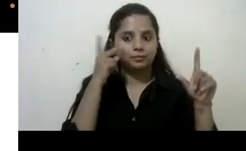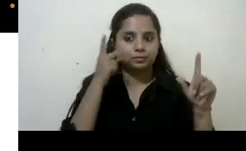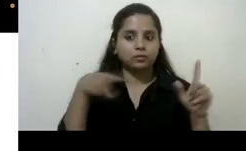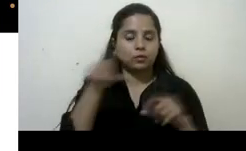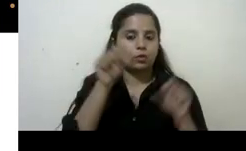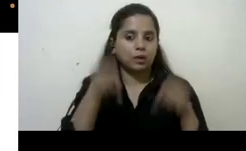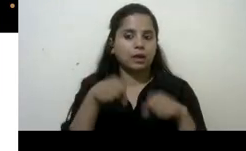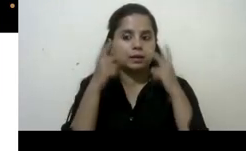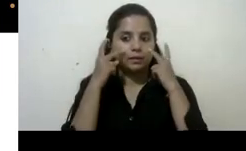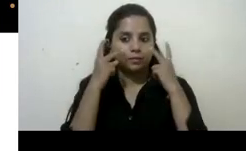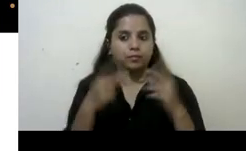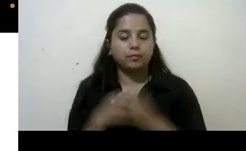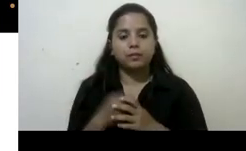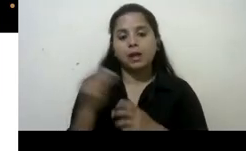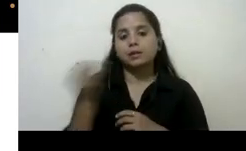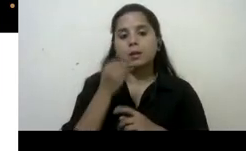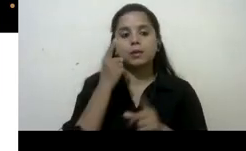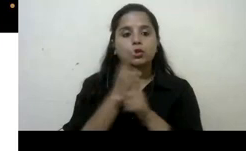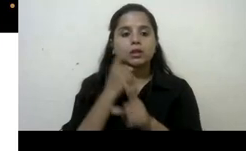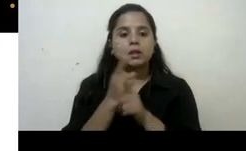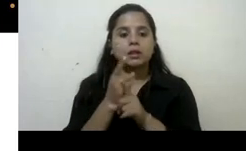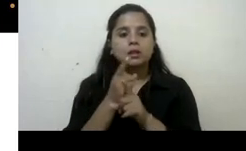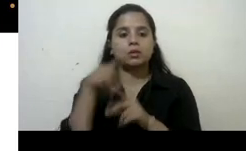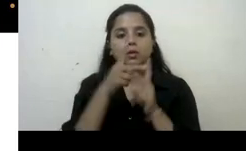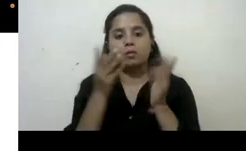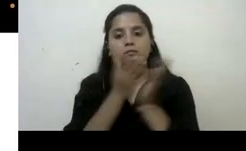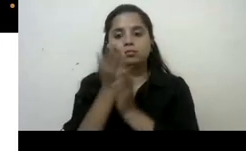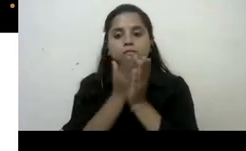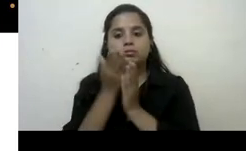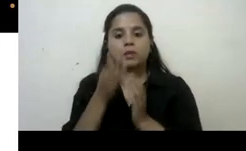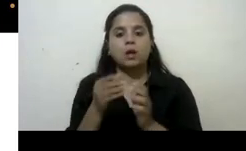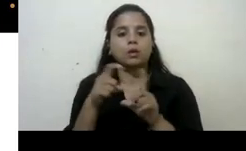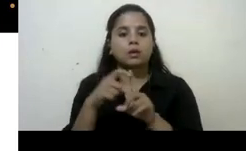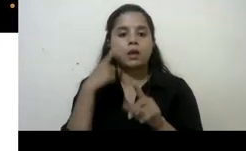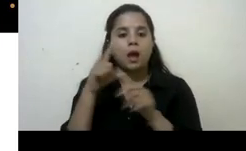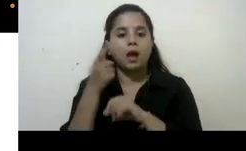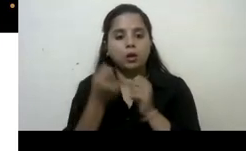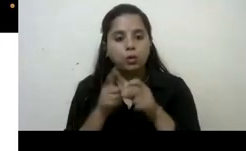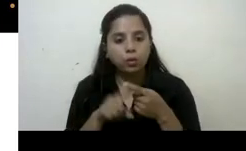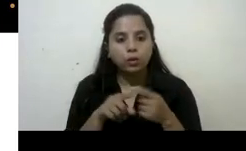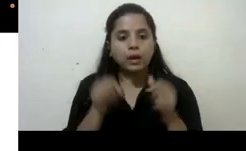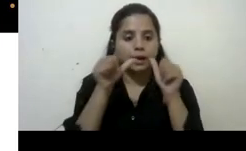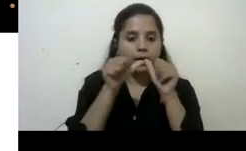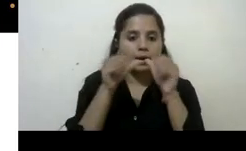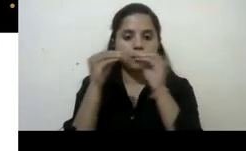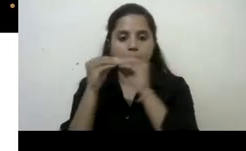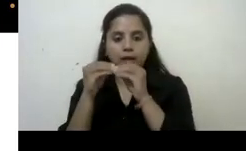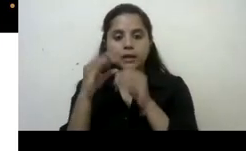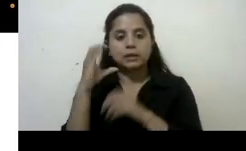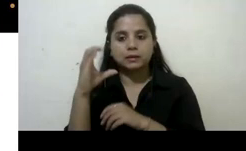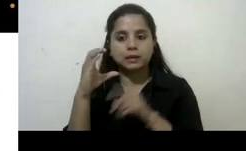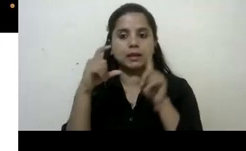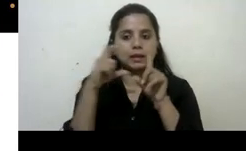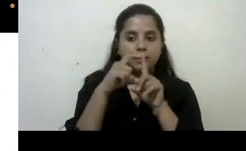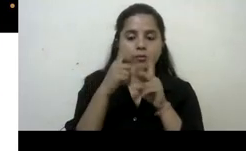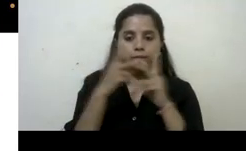see some of the teacher scenarios given in the dialog box, A, B, C, and D. And